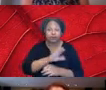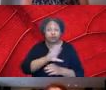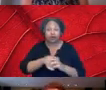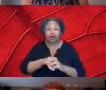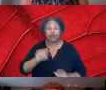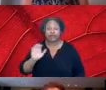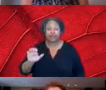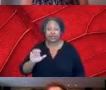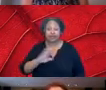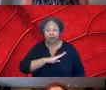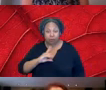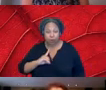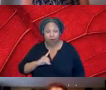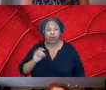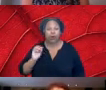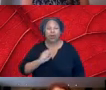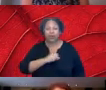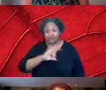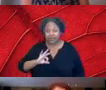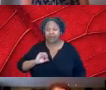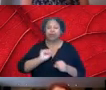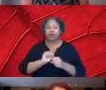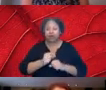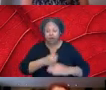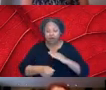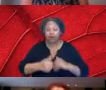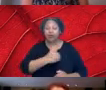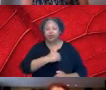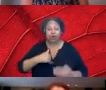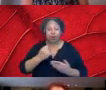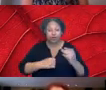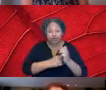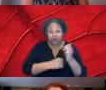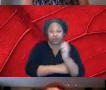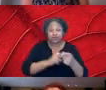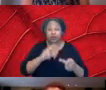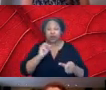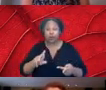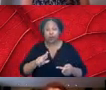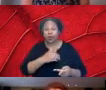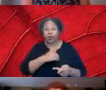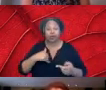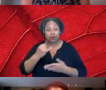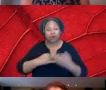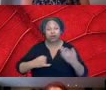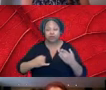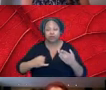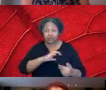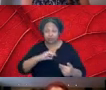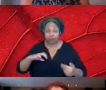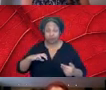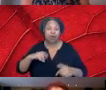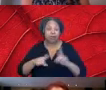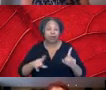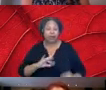or staff of the Toronto Arts Foundation or Arts Council. But one thing that's great about this award, which makes